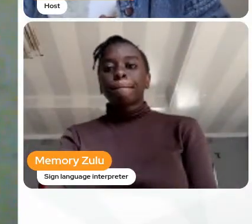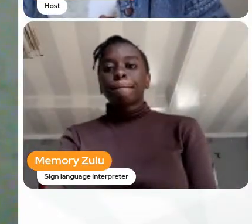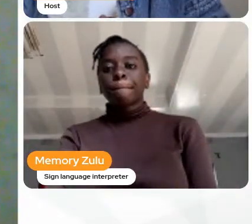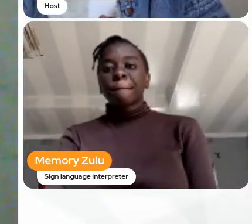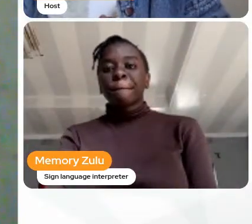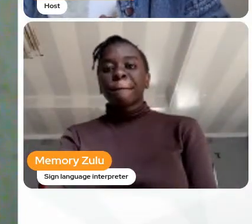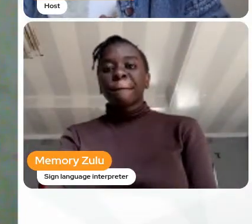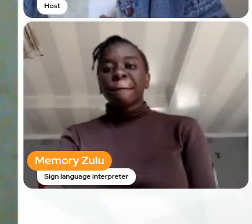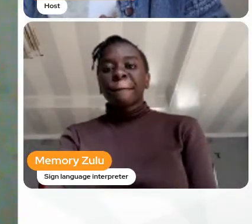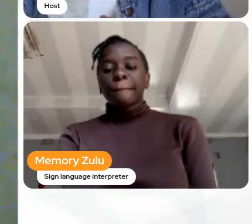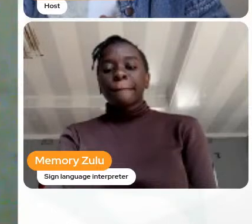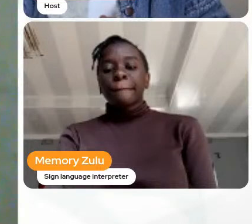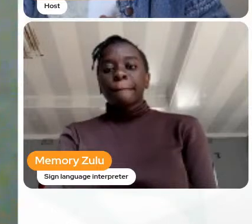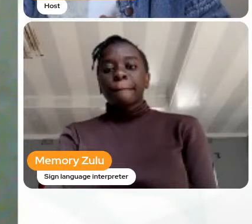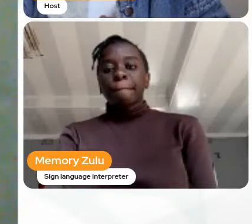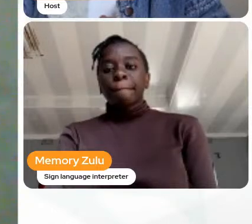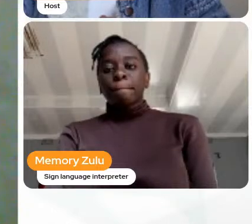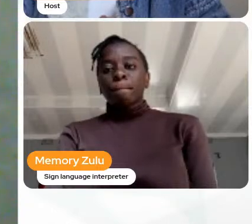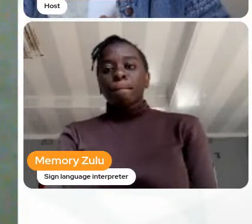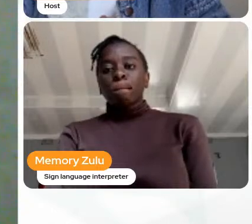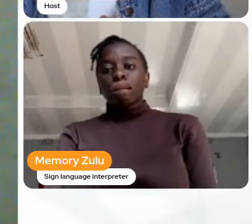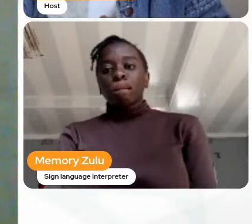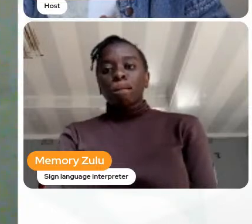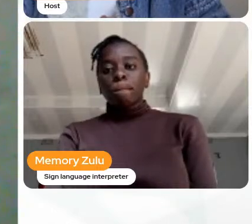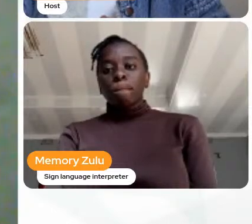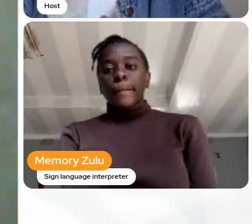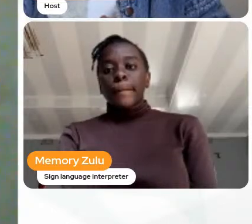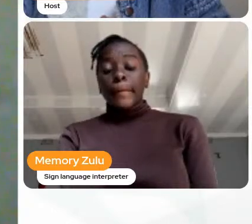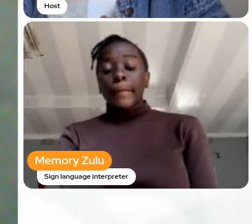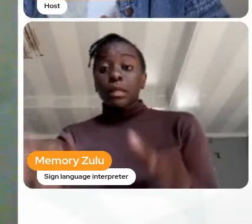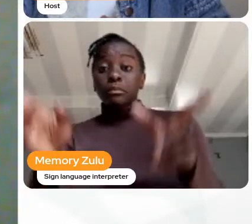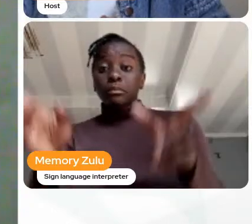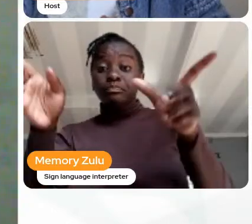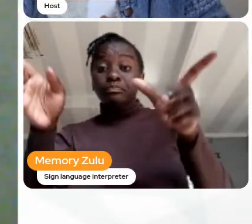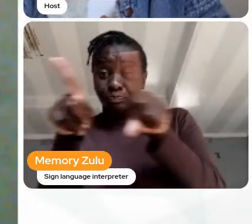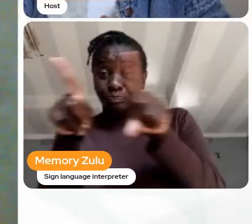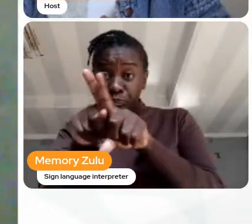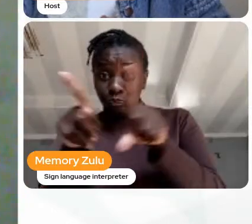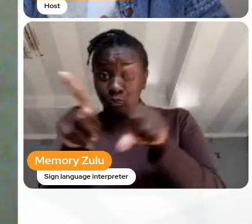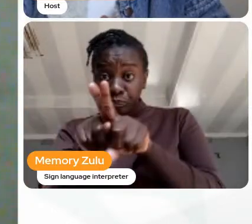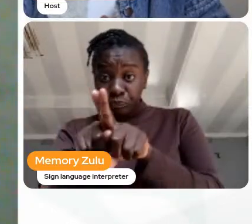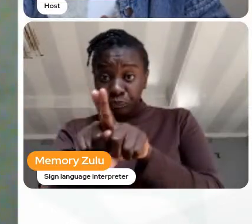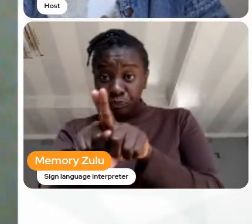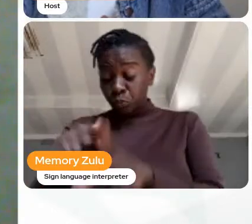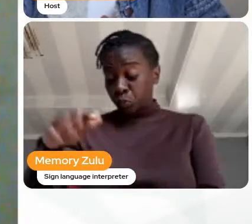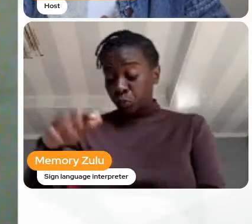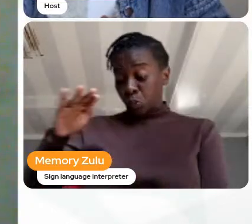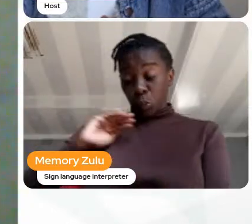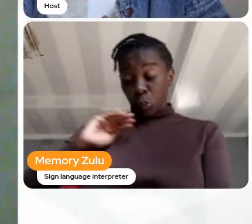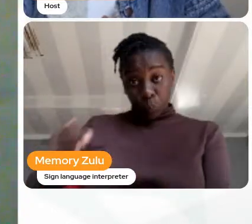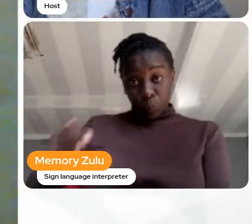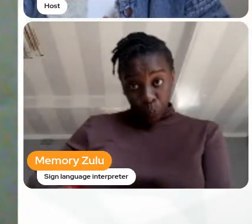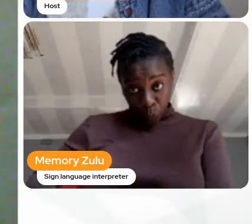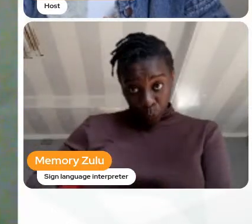also. So at the end of the day, it becomes easier for infection to enter through and goes and cause what we call